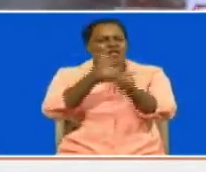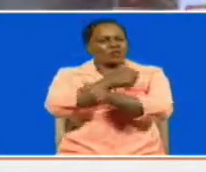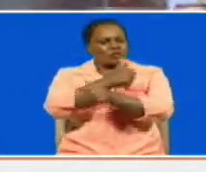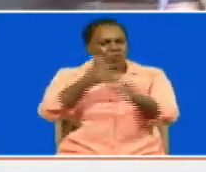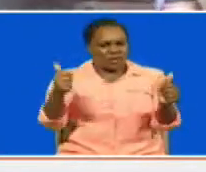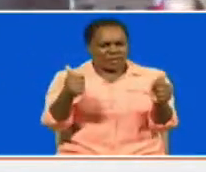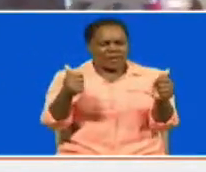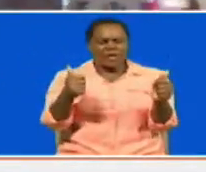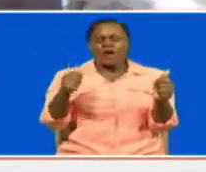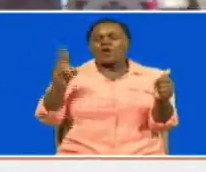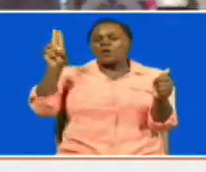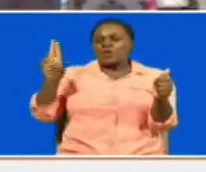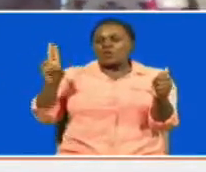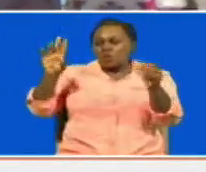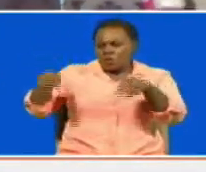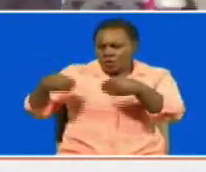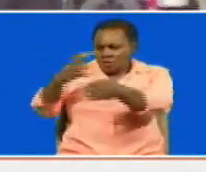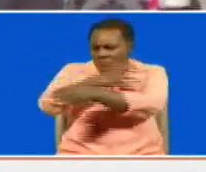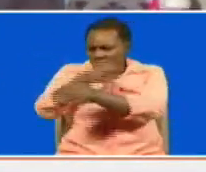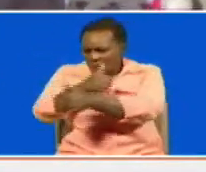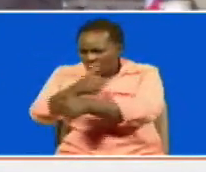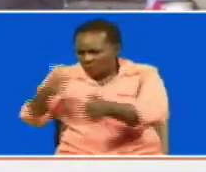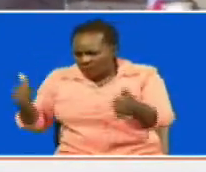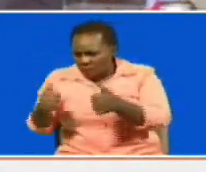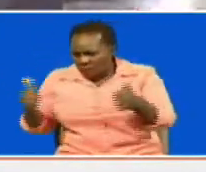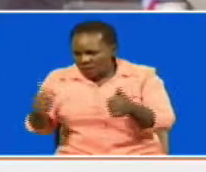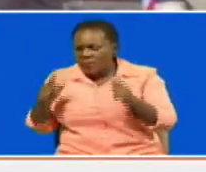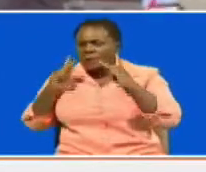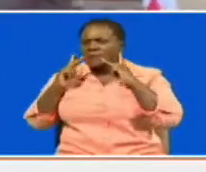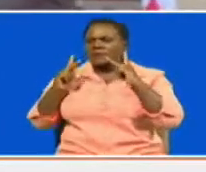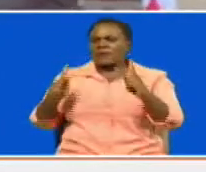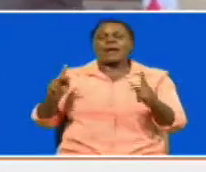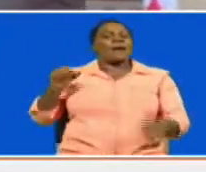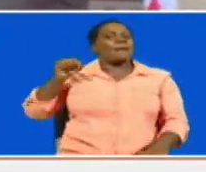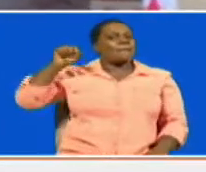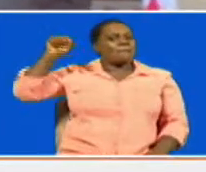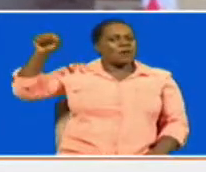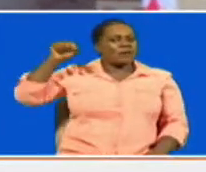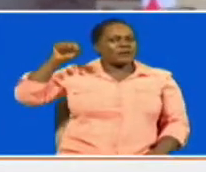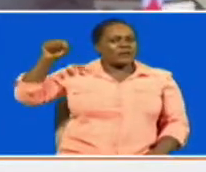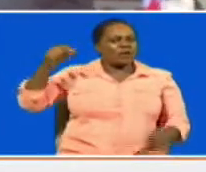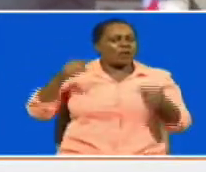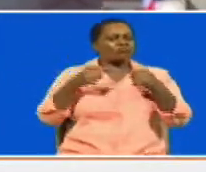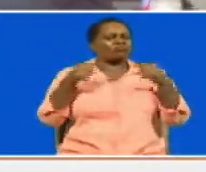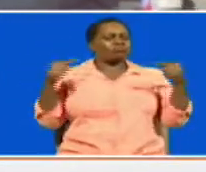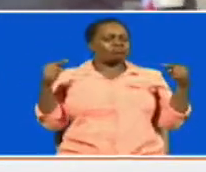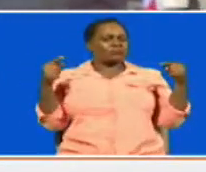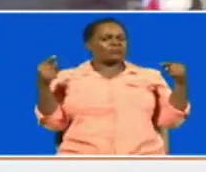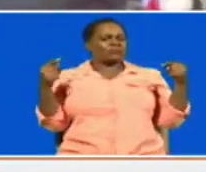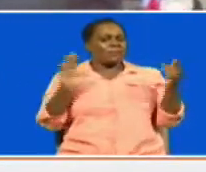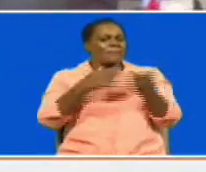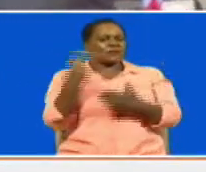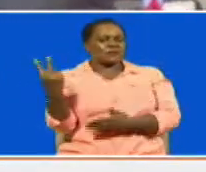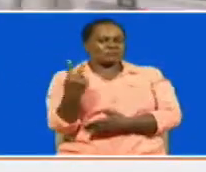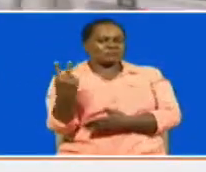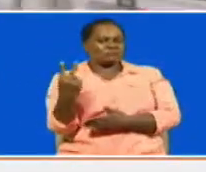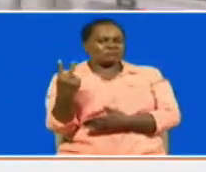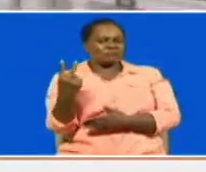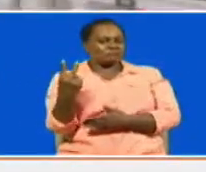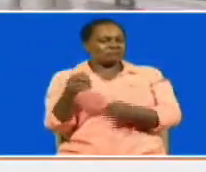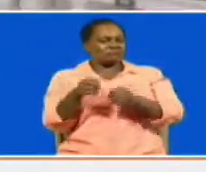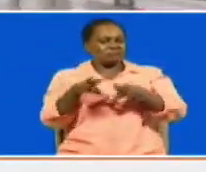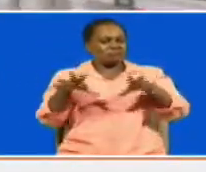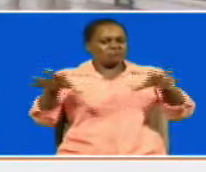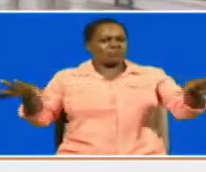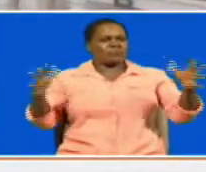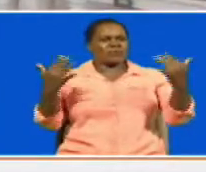saw retired President Uhuru Kenyatta hand over peacefully, the political animosity between the two leaders seemed to have spilled over